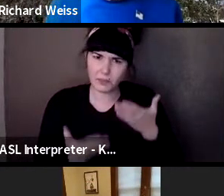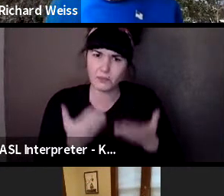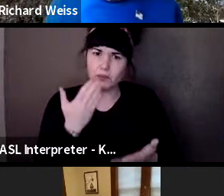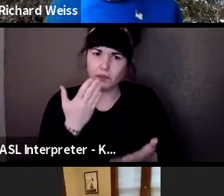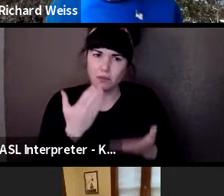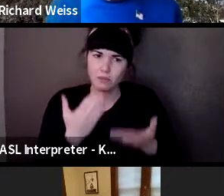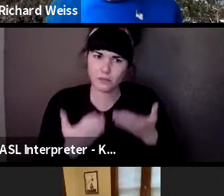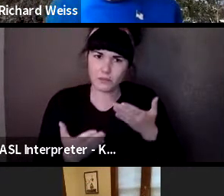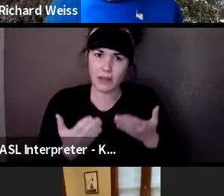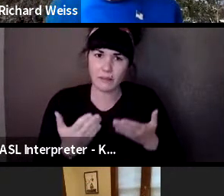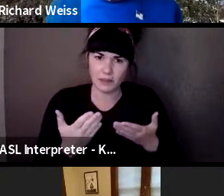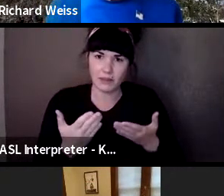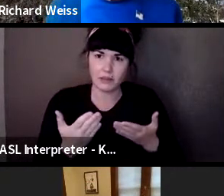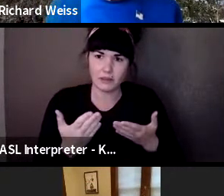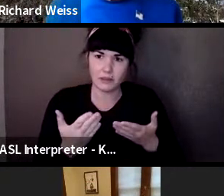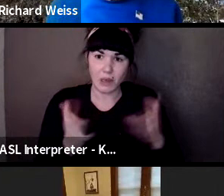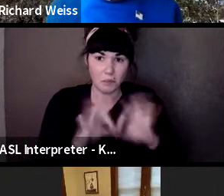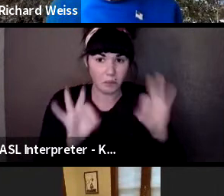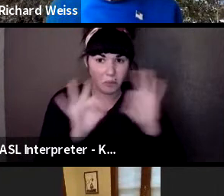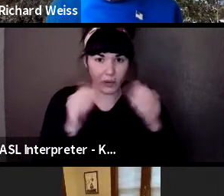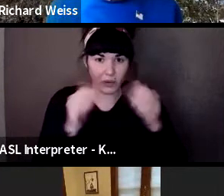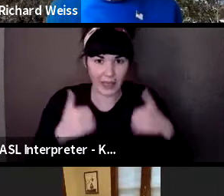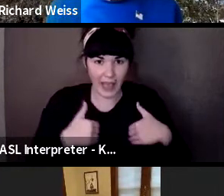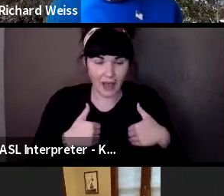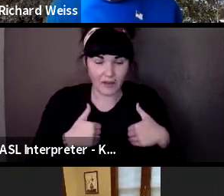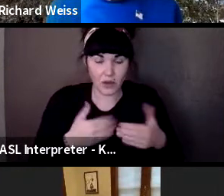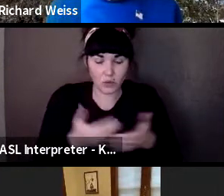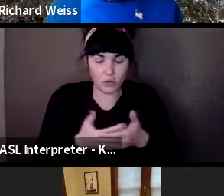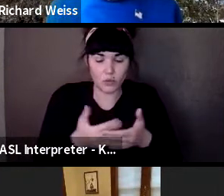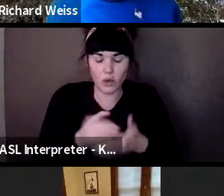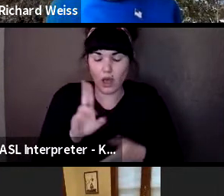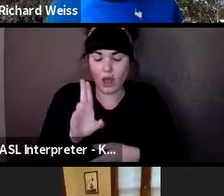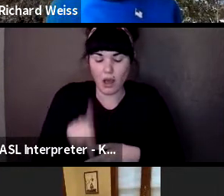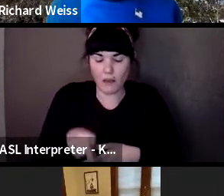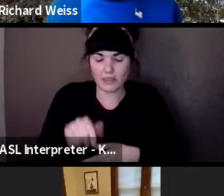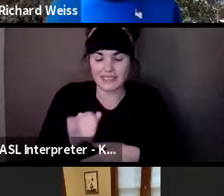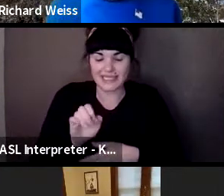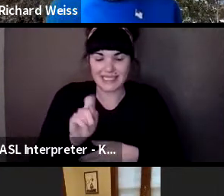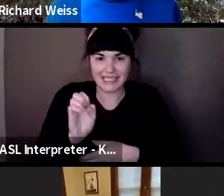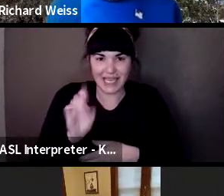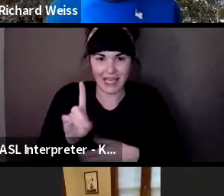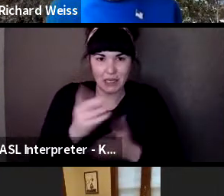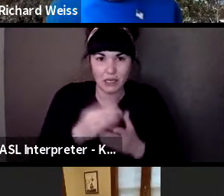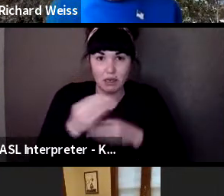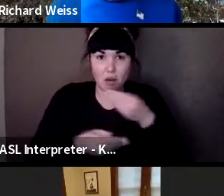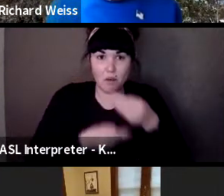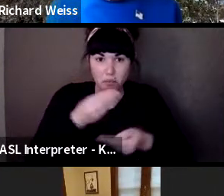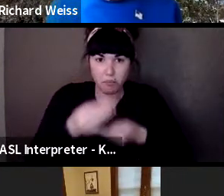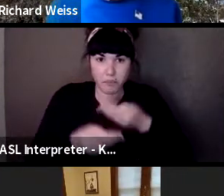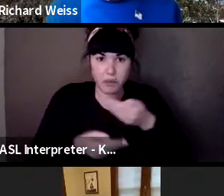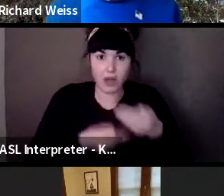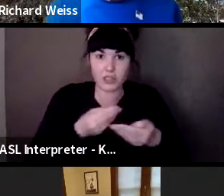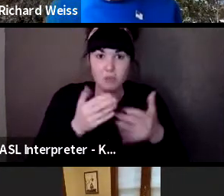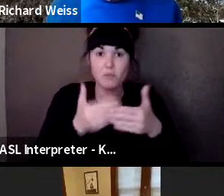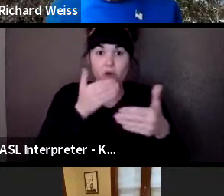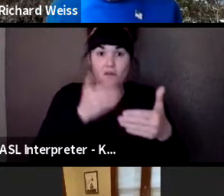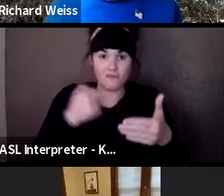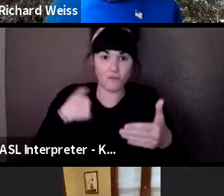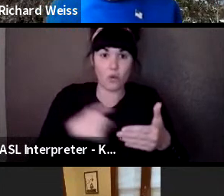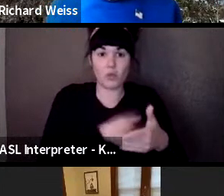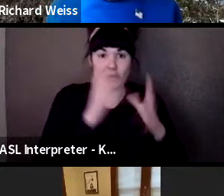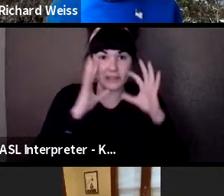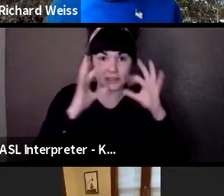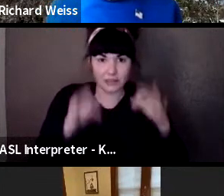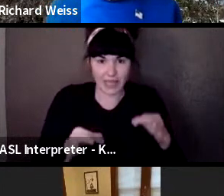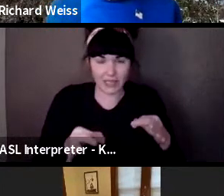budget before we can make those decisions. So because of that alone, I would say that we should probably table this until our next meeting, until we get a chance to look at